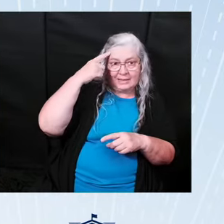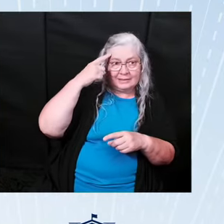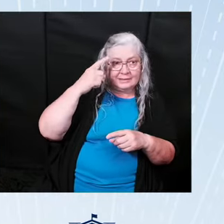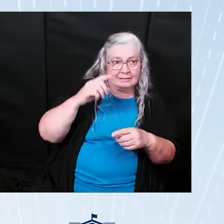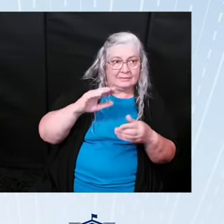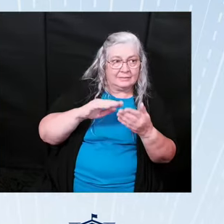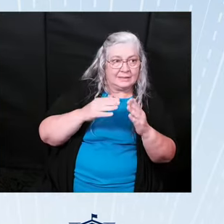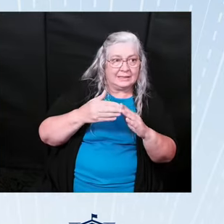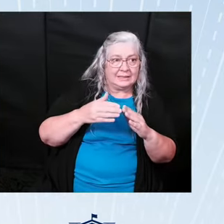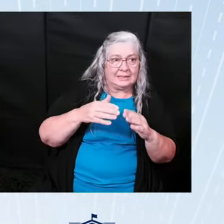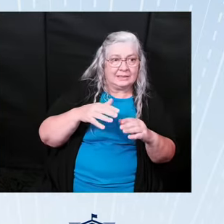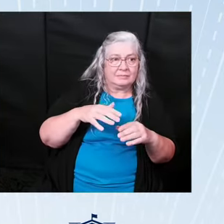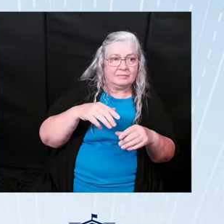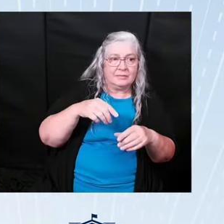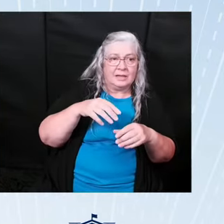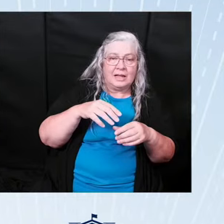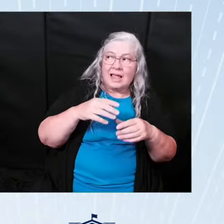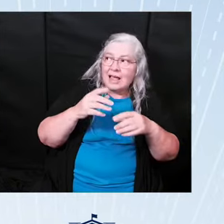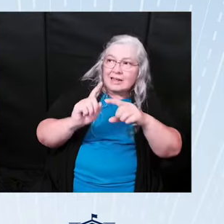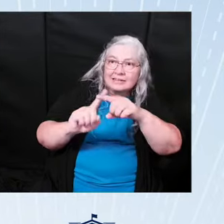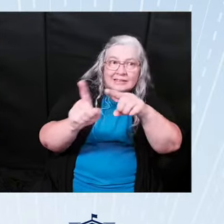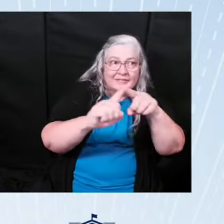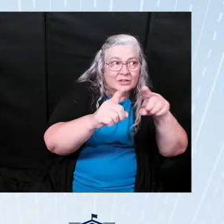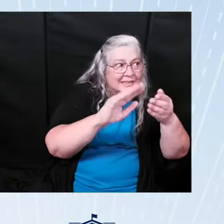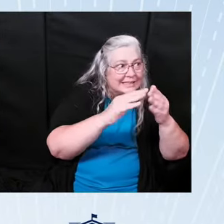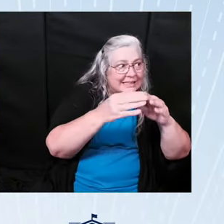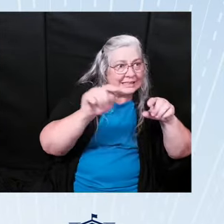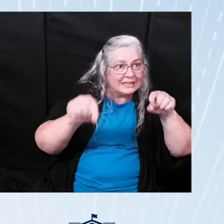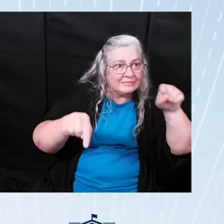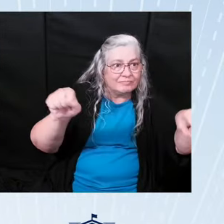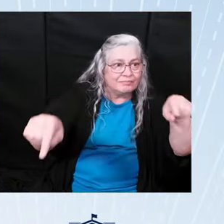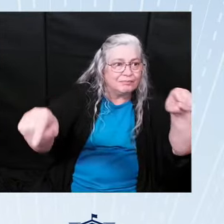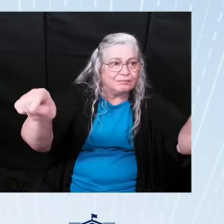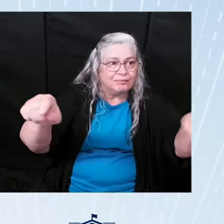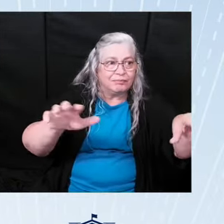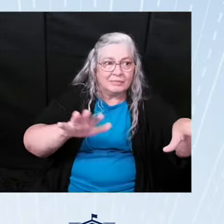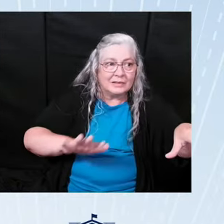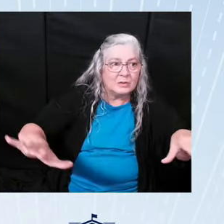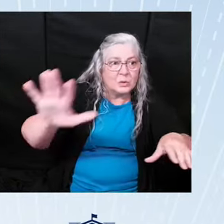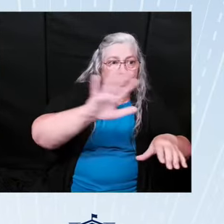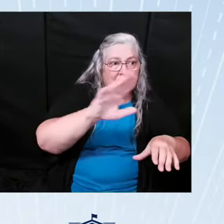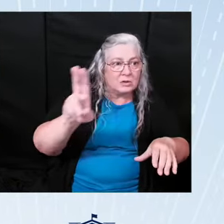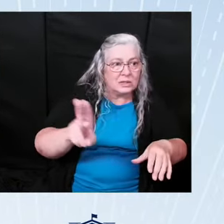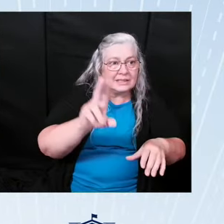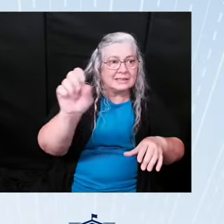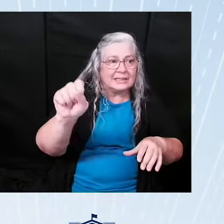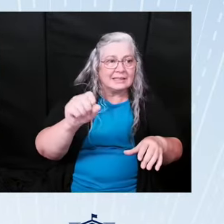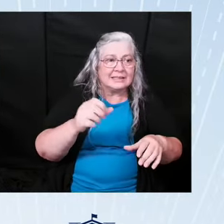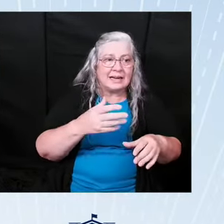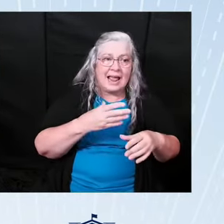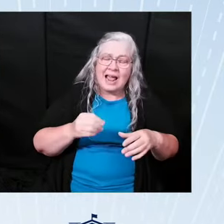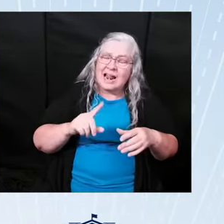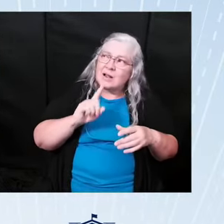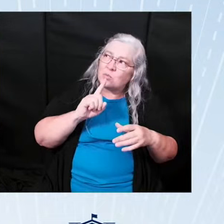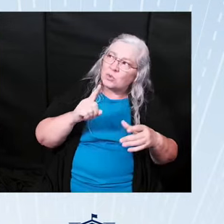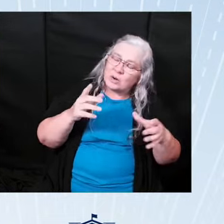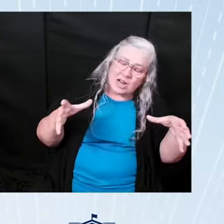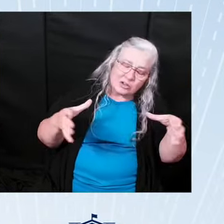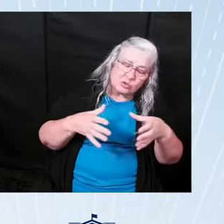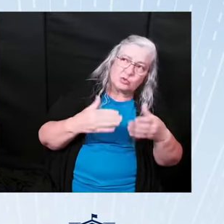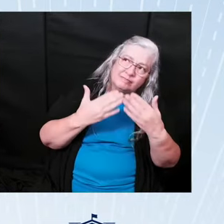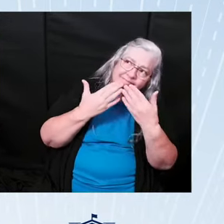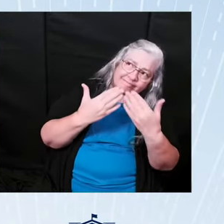Biden-Harris administration's dedication to centering climate investments and of course for holding the summit